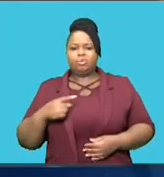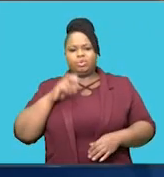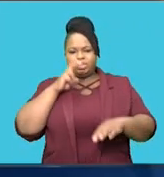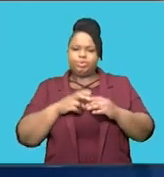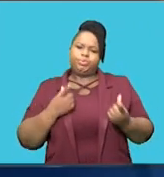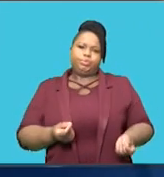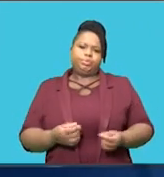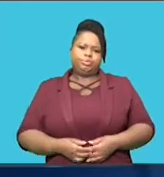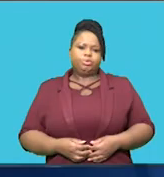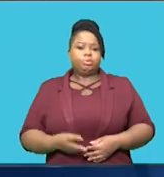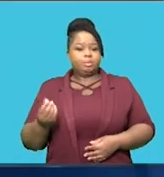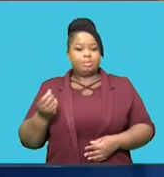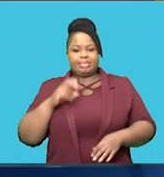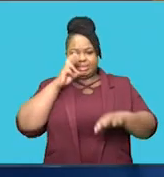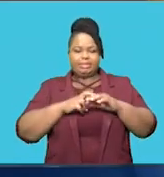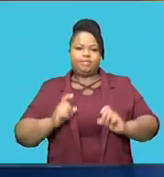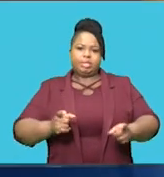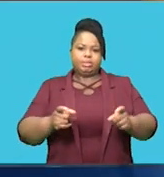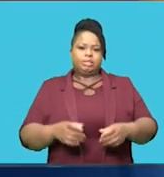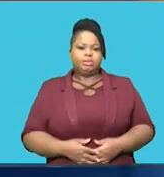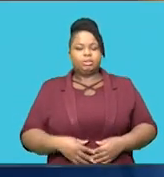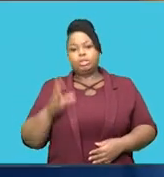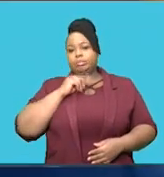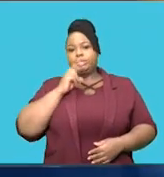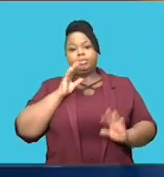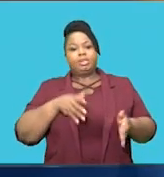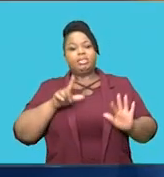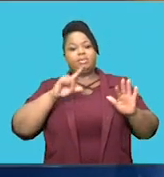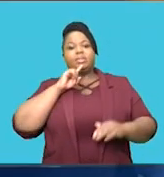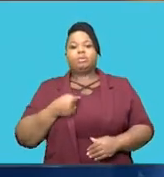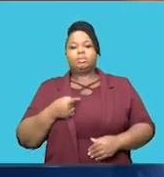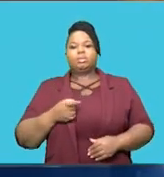tsone so chelete ne re kopa ikene ka nako a sa ibua fela 7000 then e be kena late.